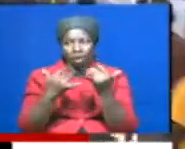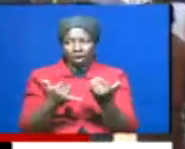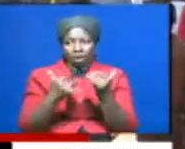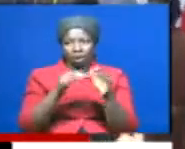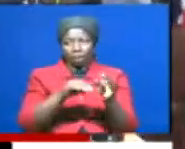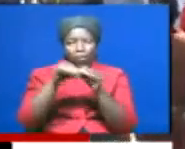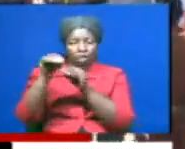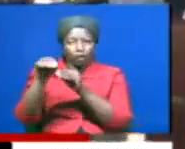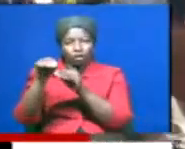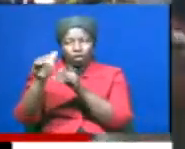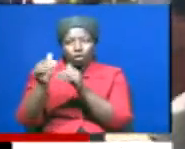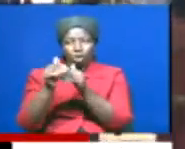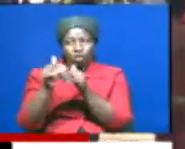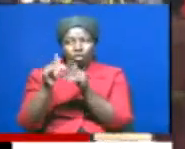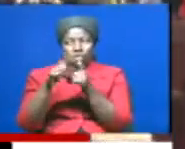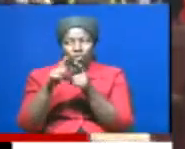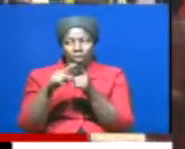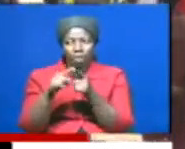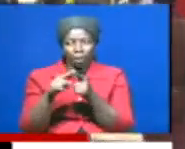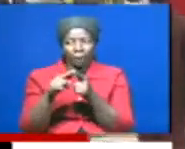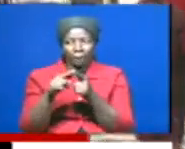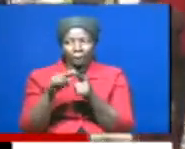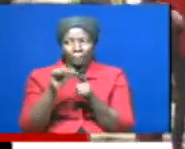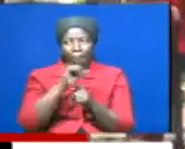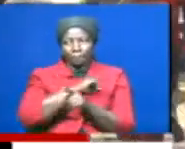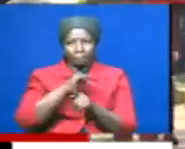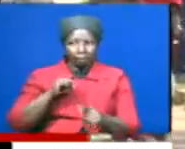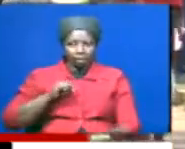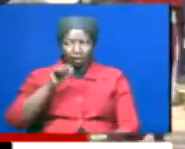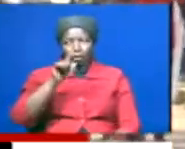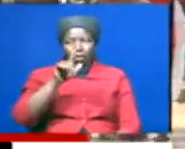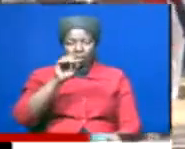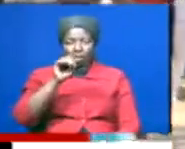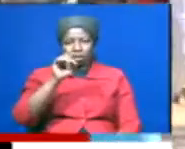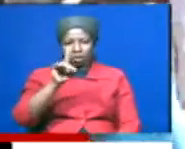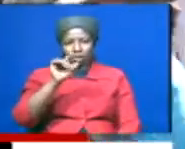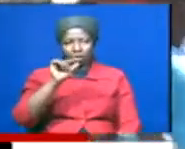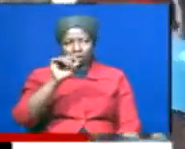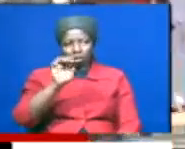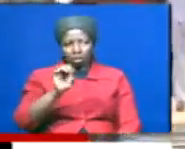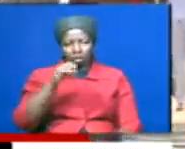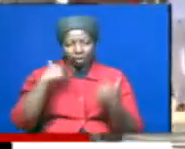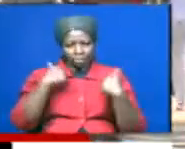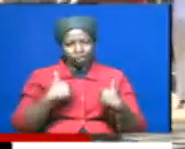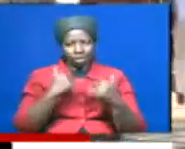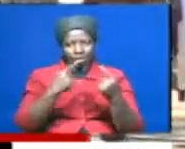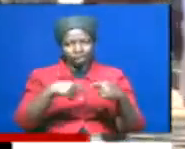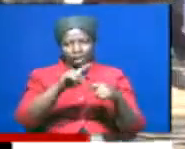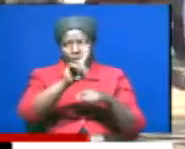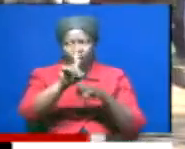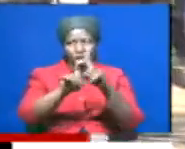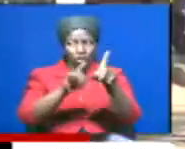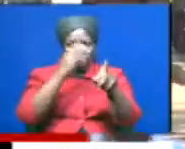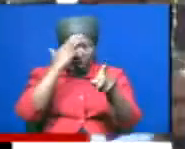a little bit closer to the state lodge. That vicinity has been narrowed. I tried to inquire why, but then the police, or